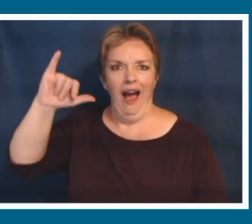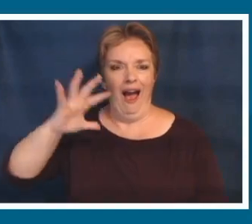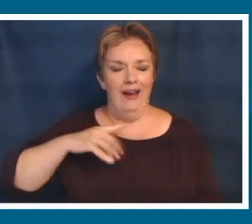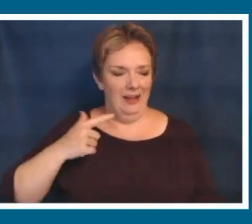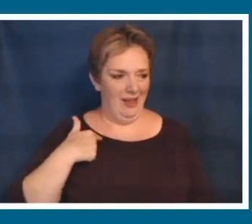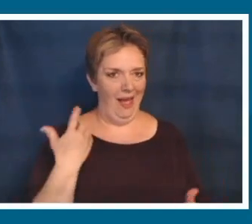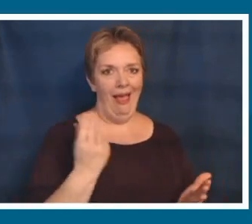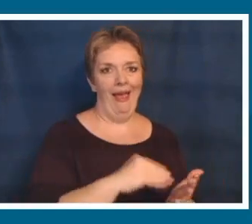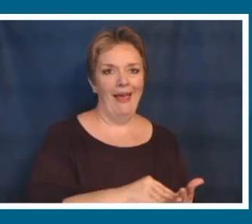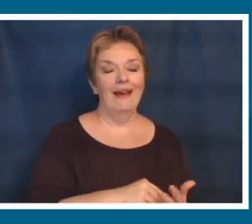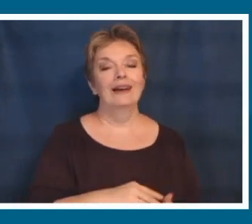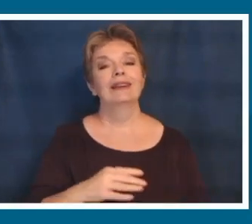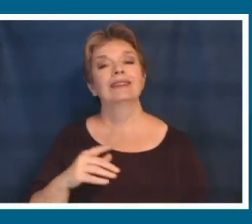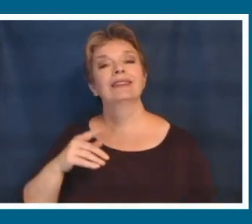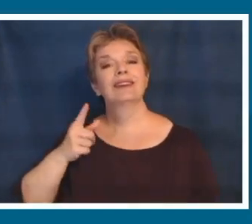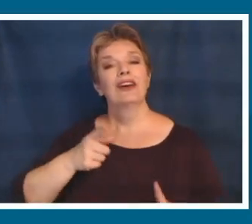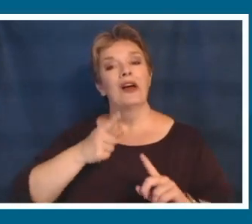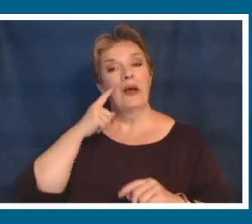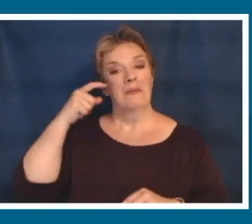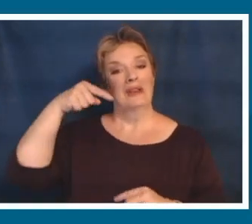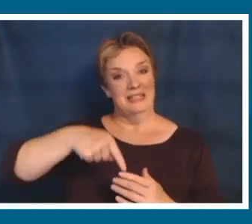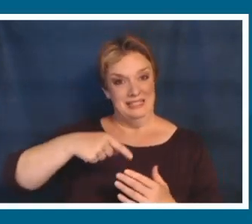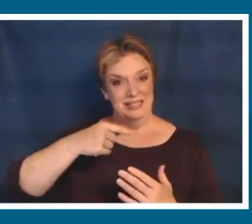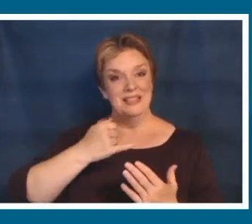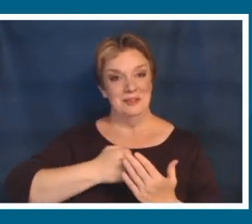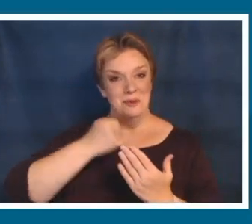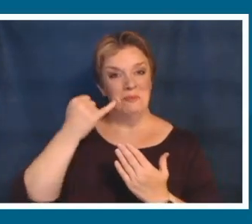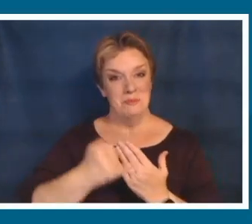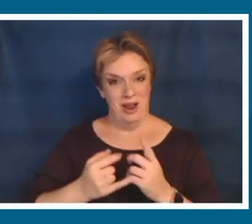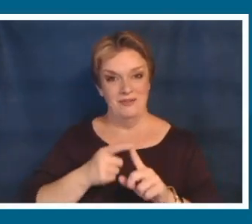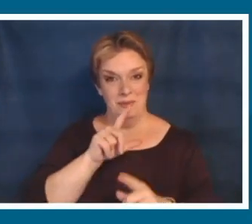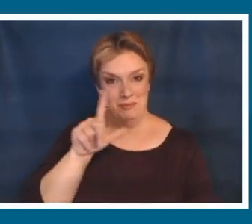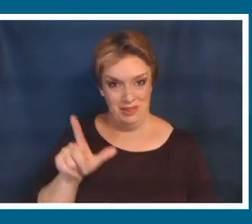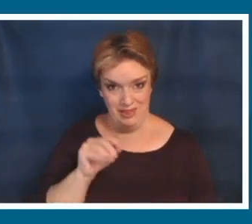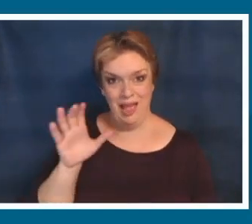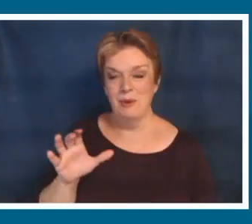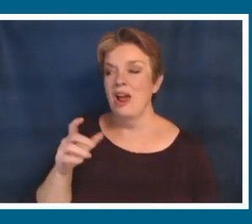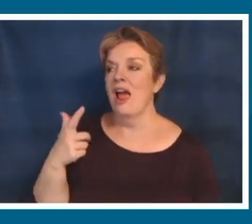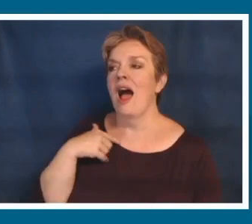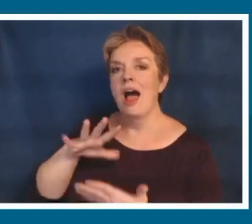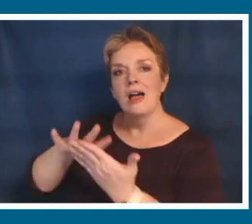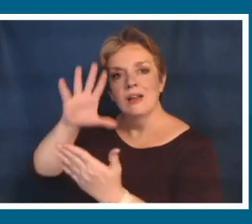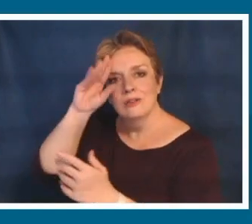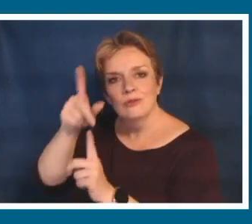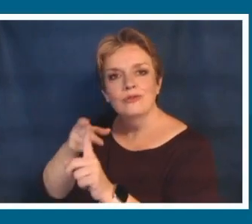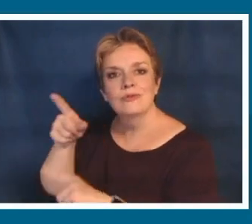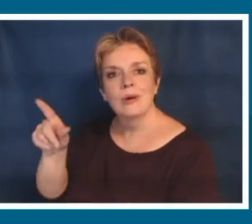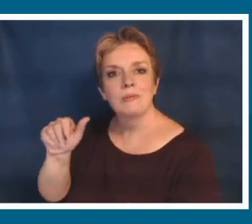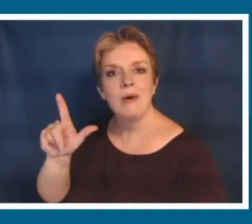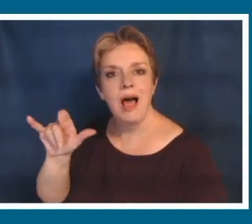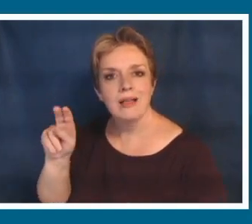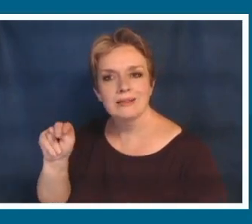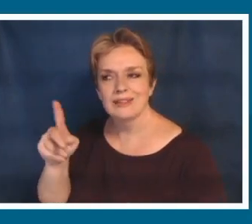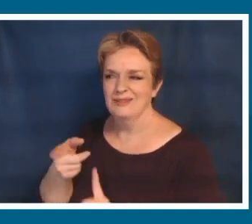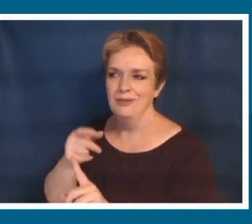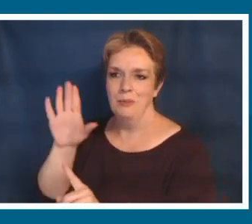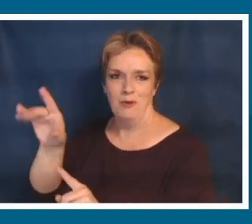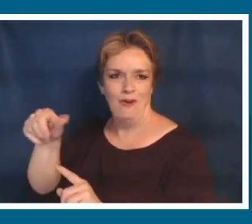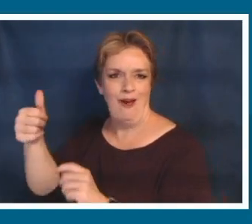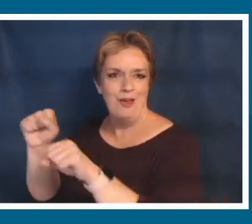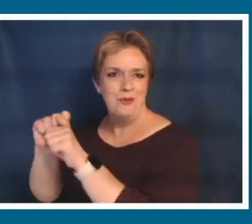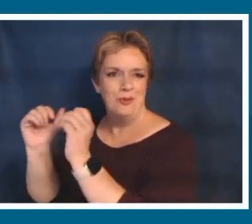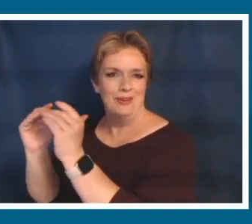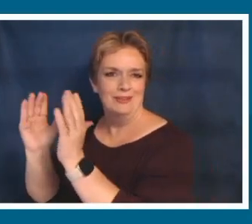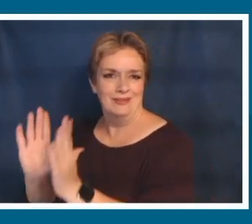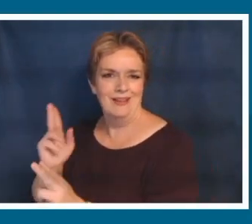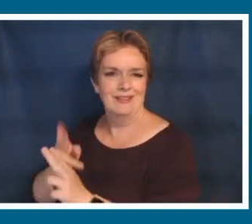able to learn from Allison and her colleague Rich, so that a couple of years ago when I was doing a workshop for Minneapolis elementary